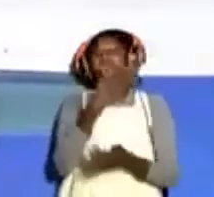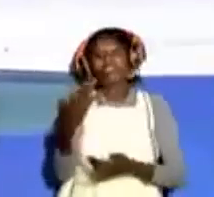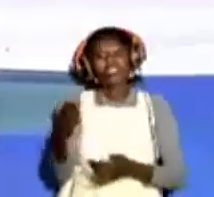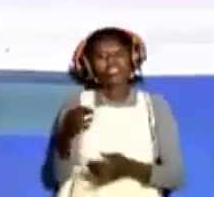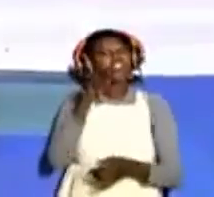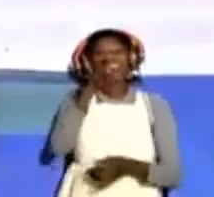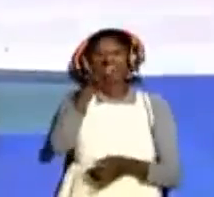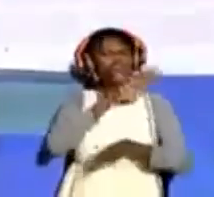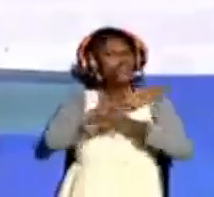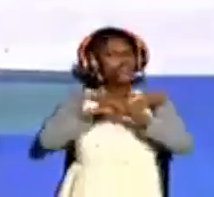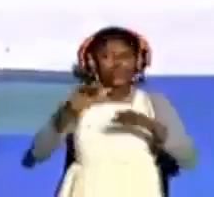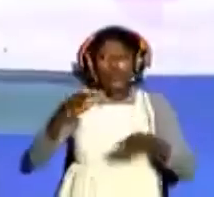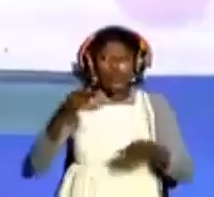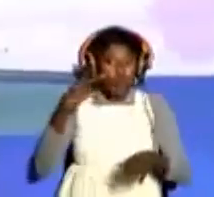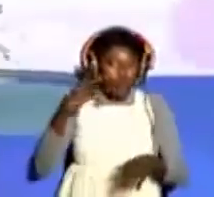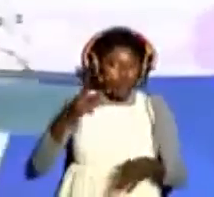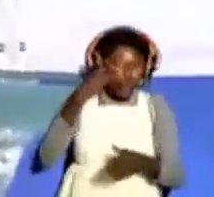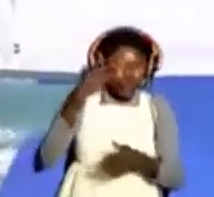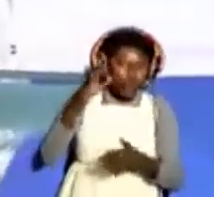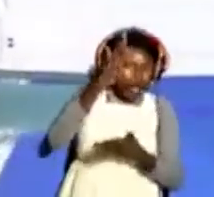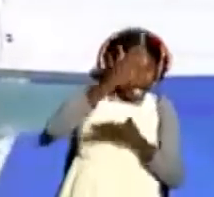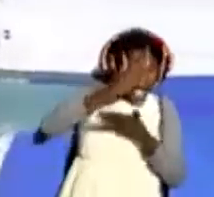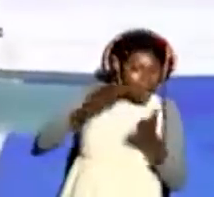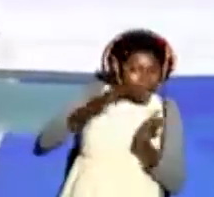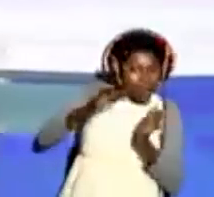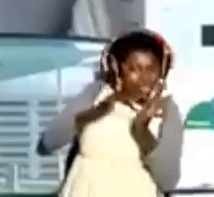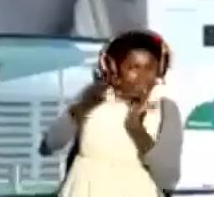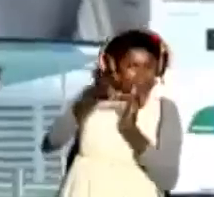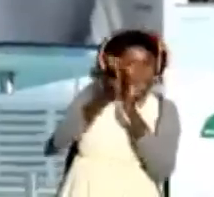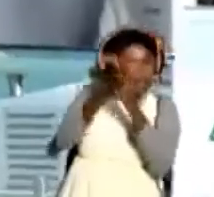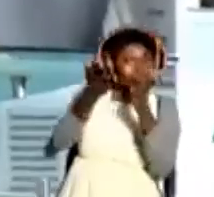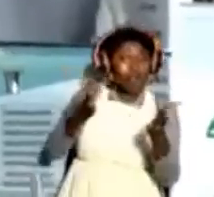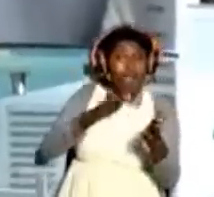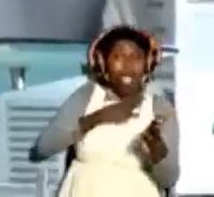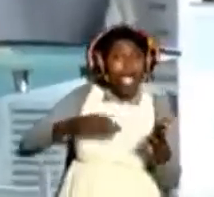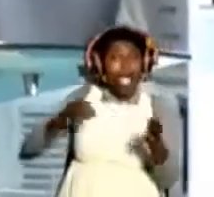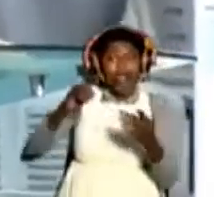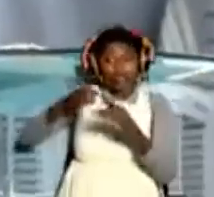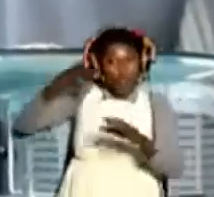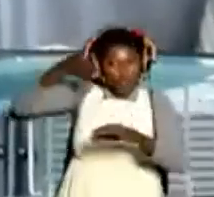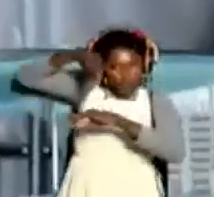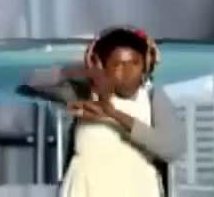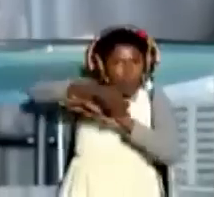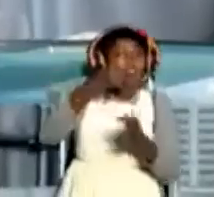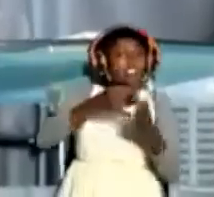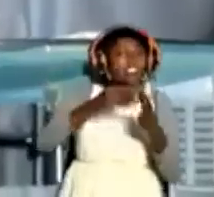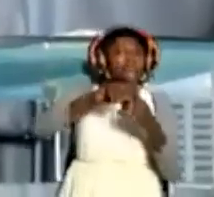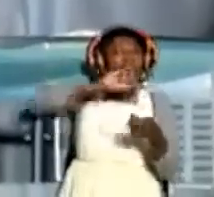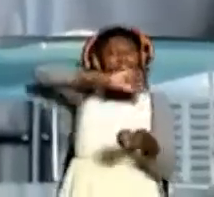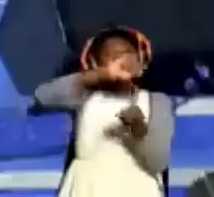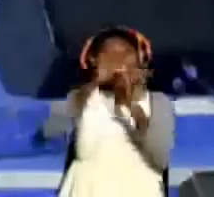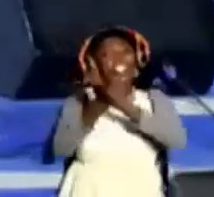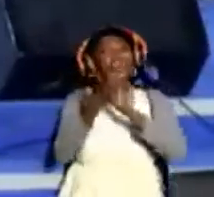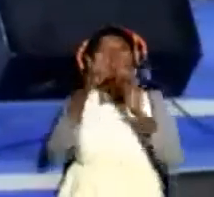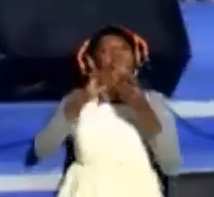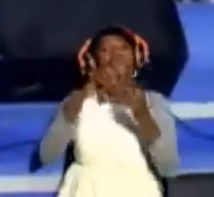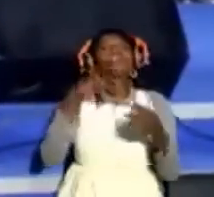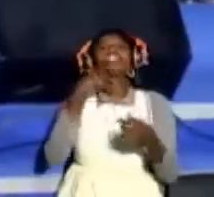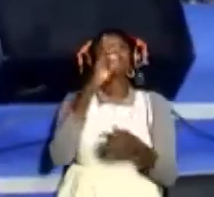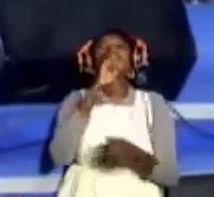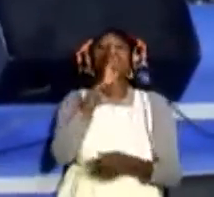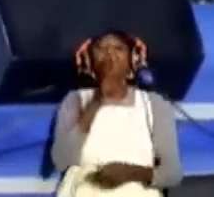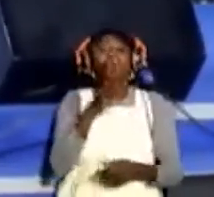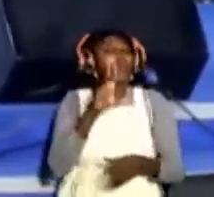You don't look for one half of a Bible passage and to force it to say what you wanted to say.